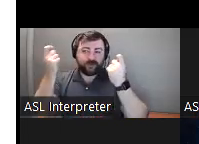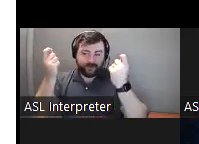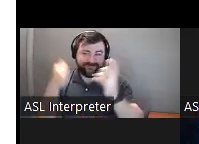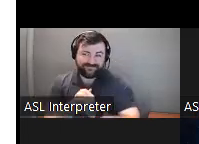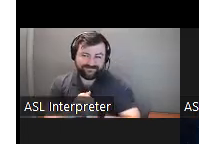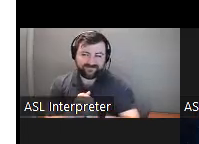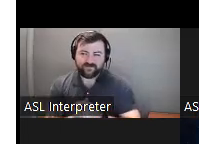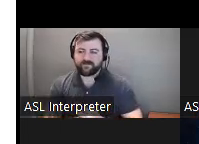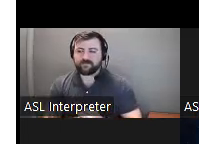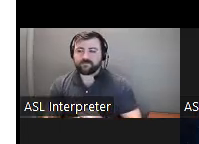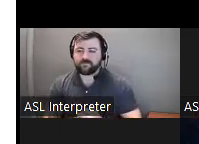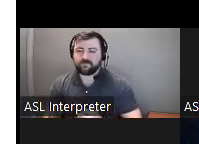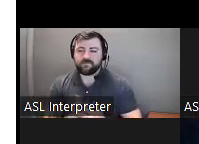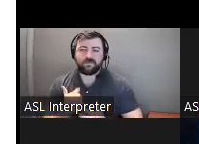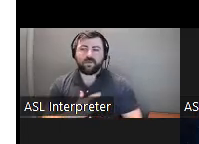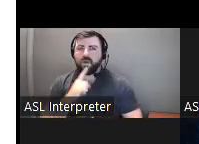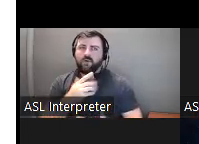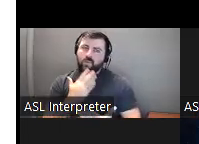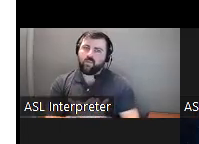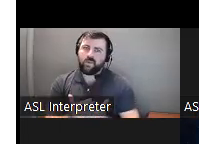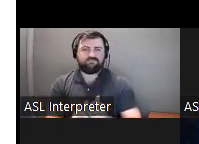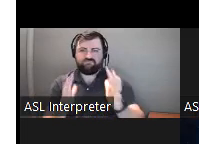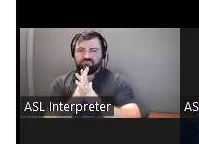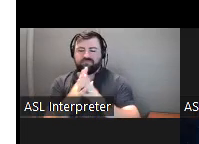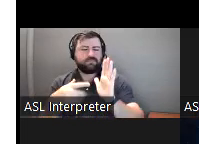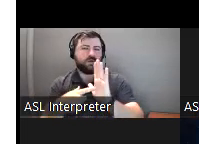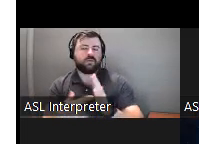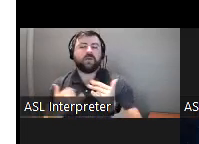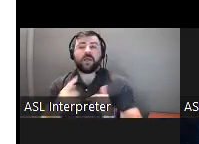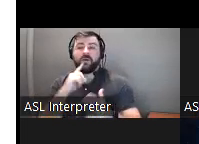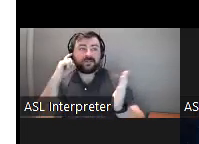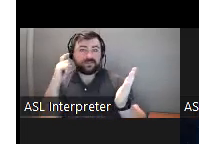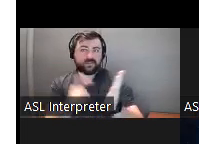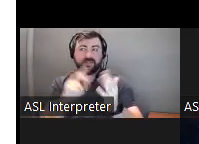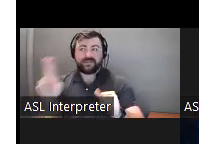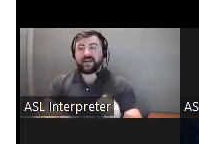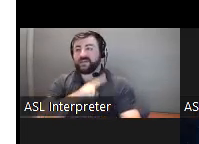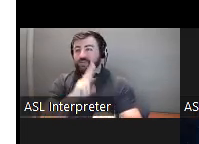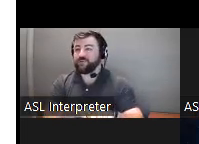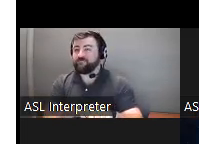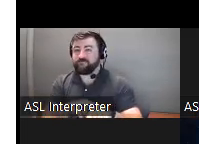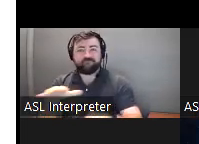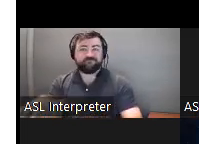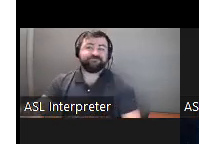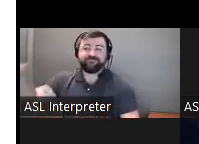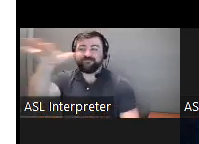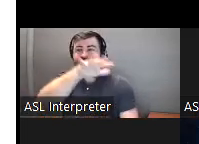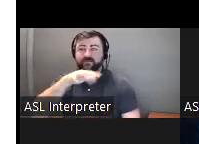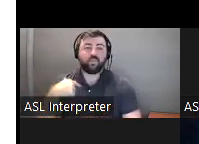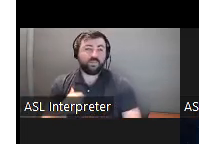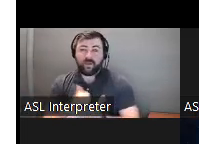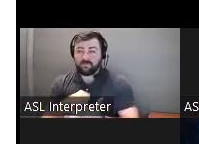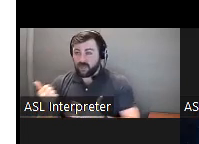So we are a very well-established model that is now recognized nationally. So we have helped other